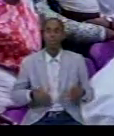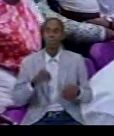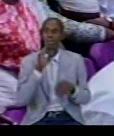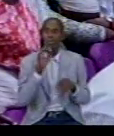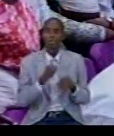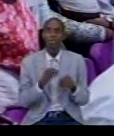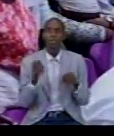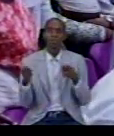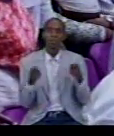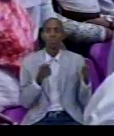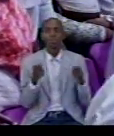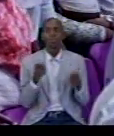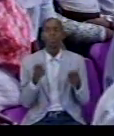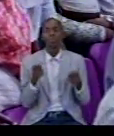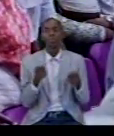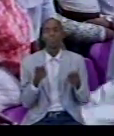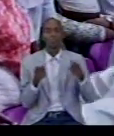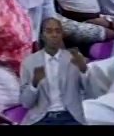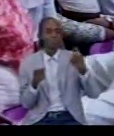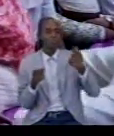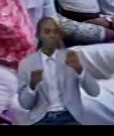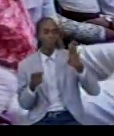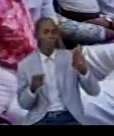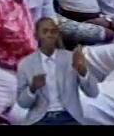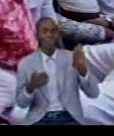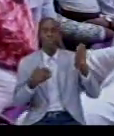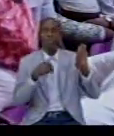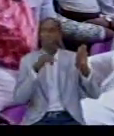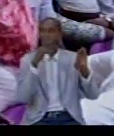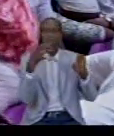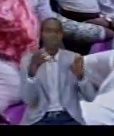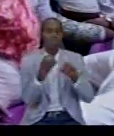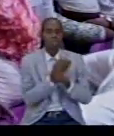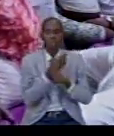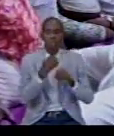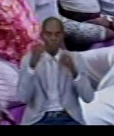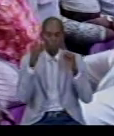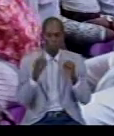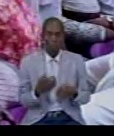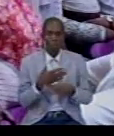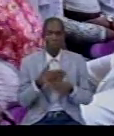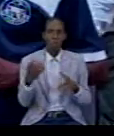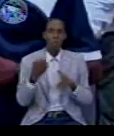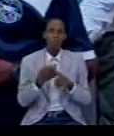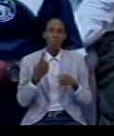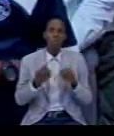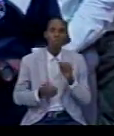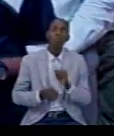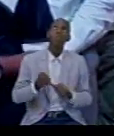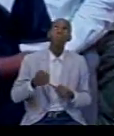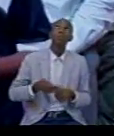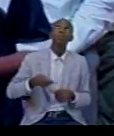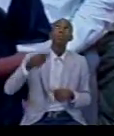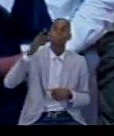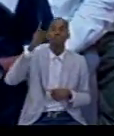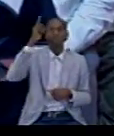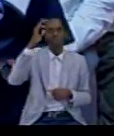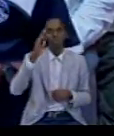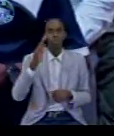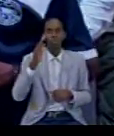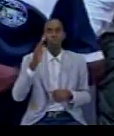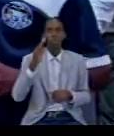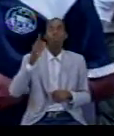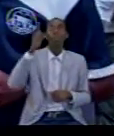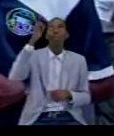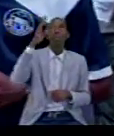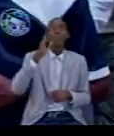He is in charge. Nebuchadnezzar had not taken the power away from the Most High God. God